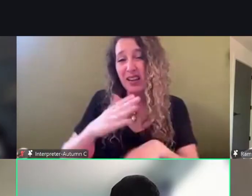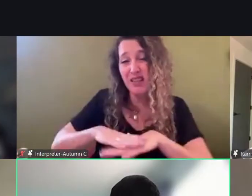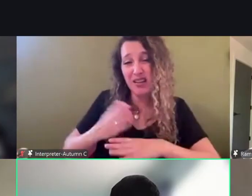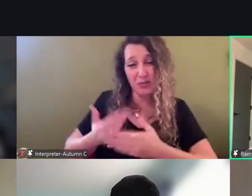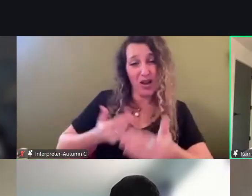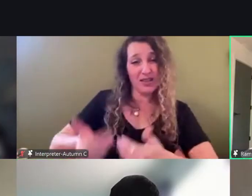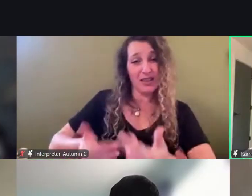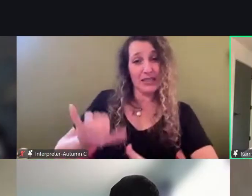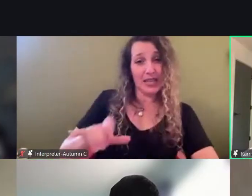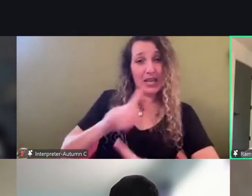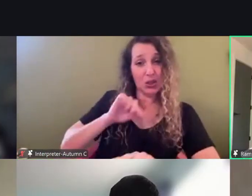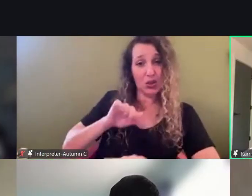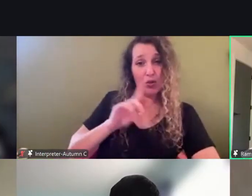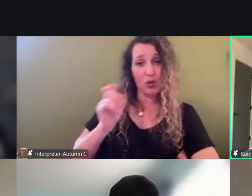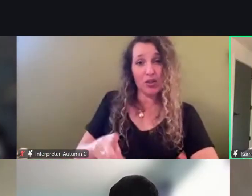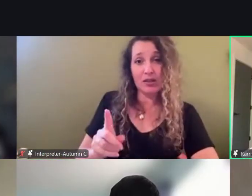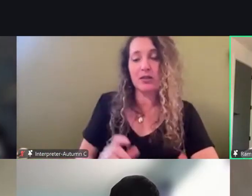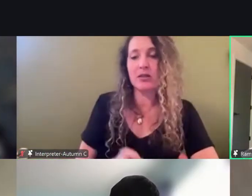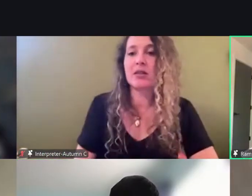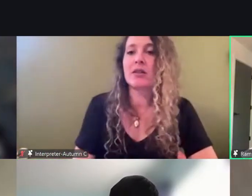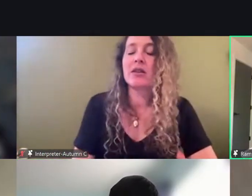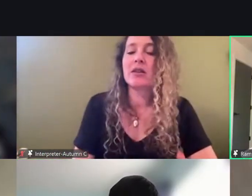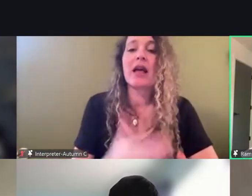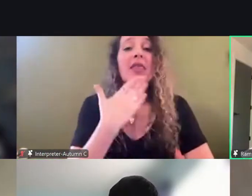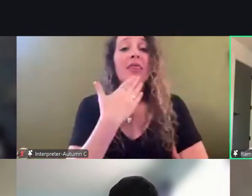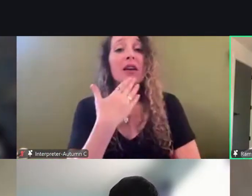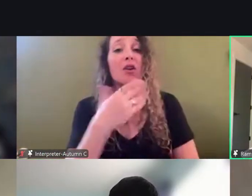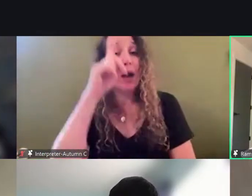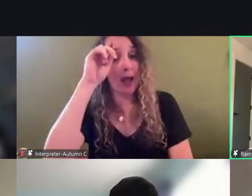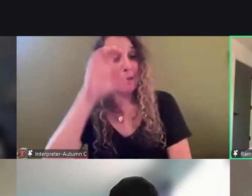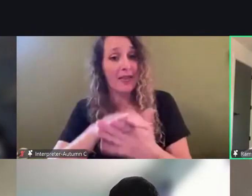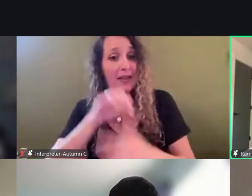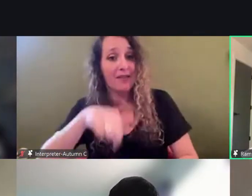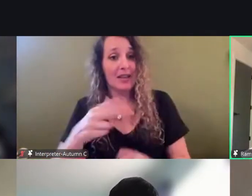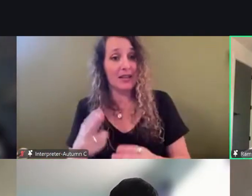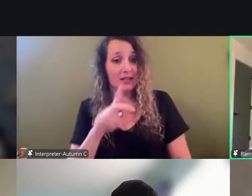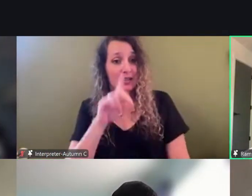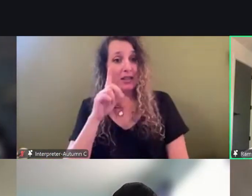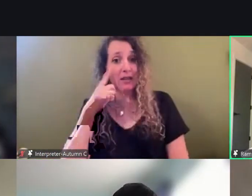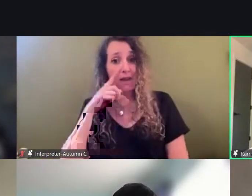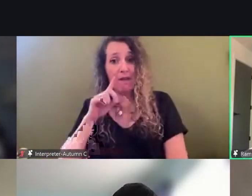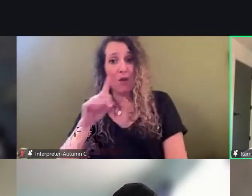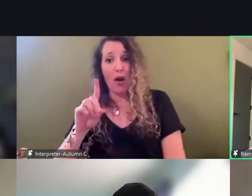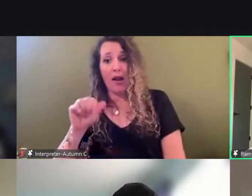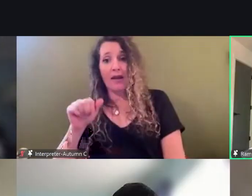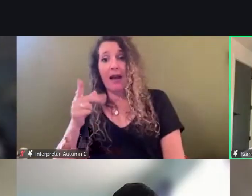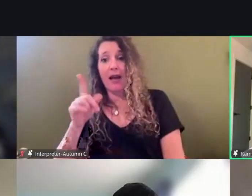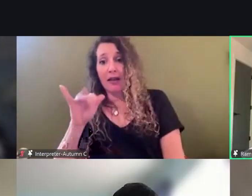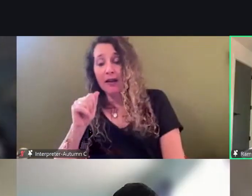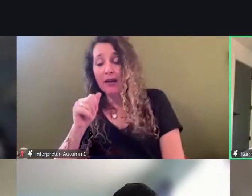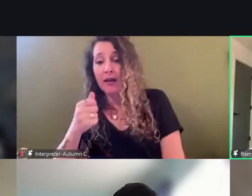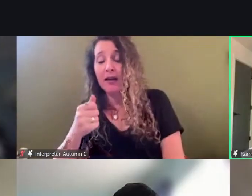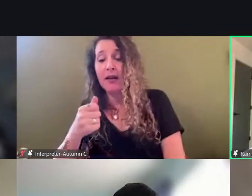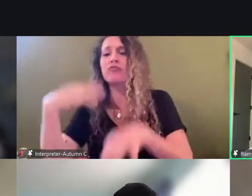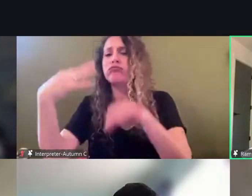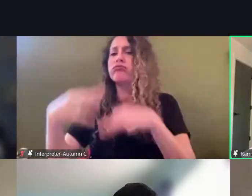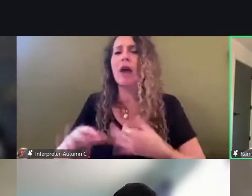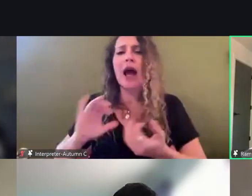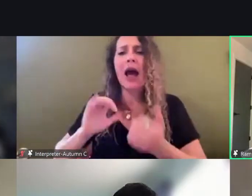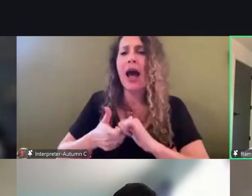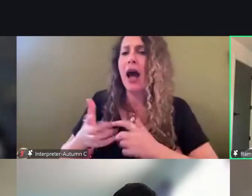question. Thanks. I believe this question is for Dahlia. Please explain your opinions on how